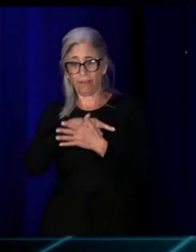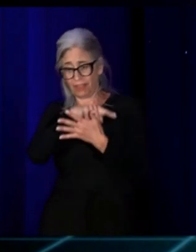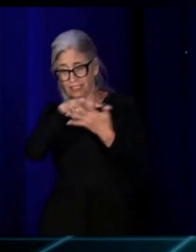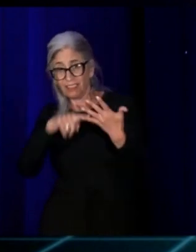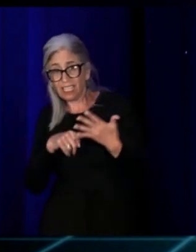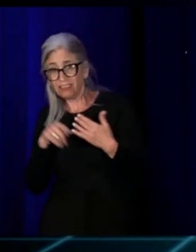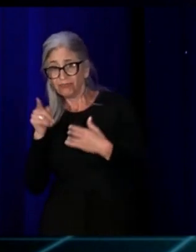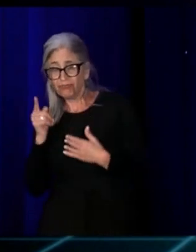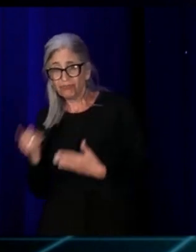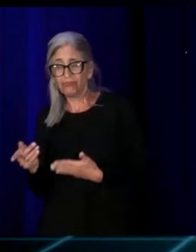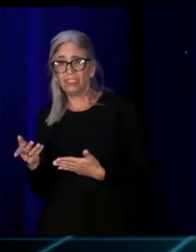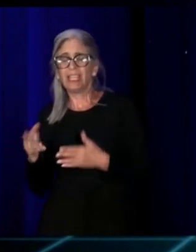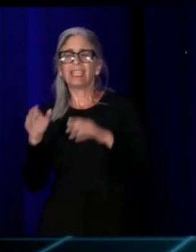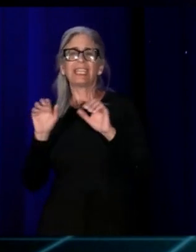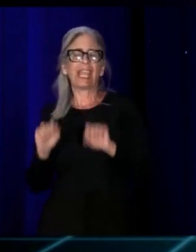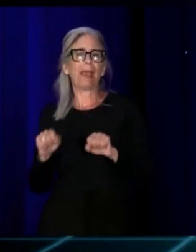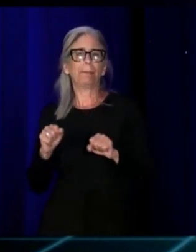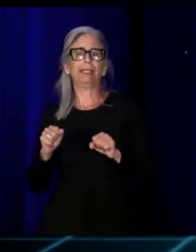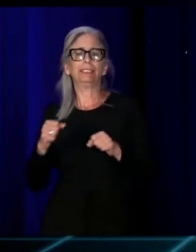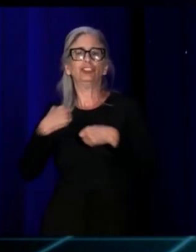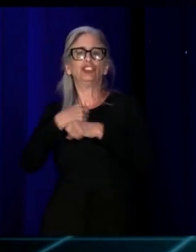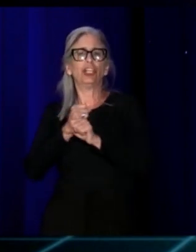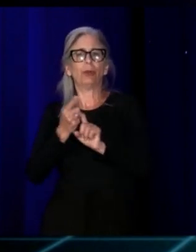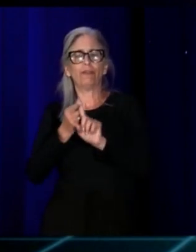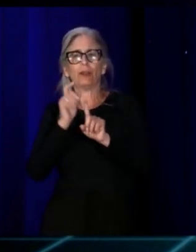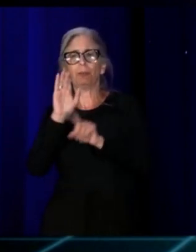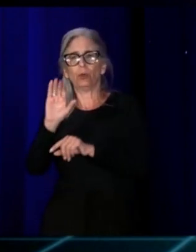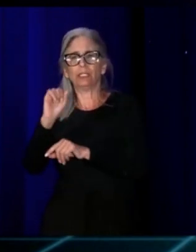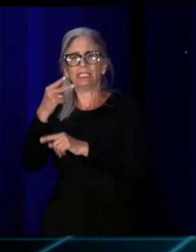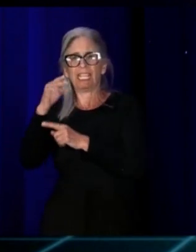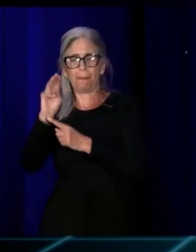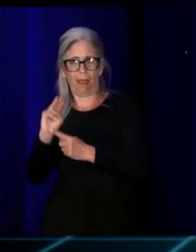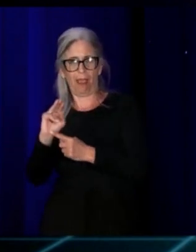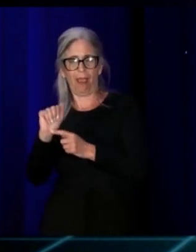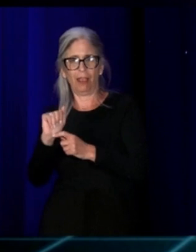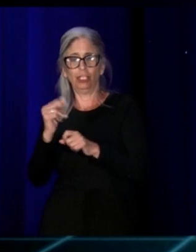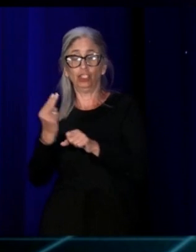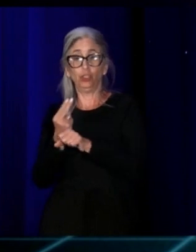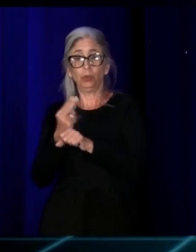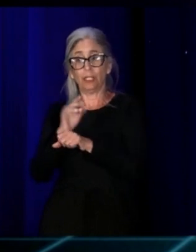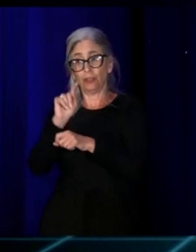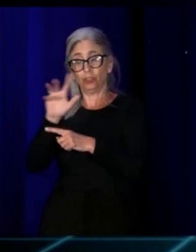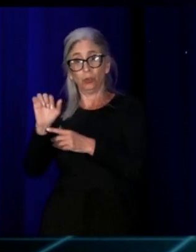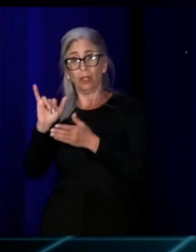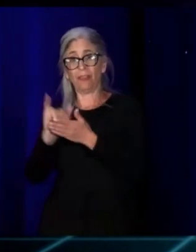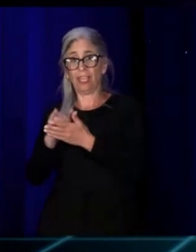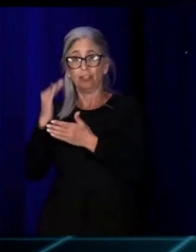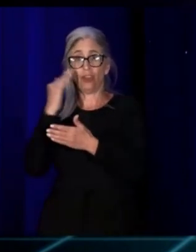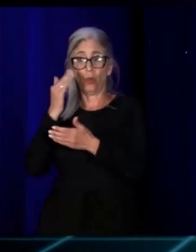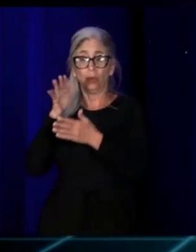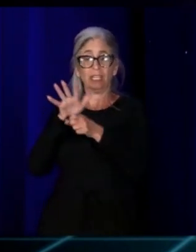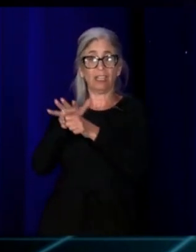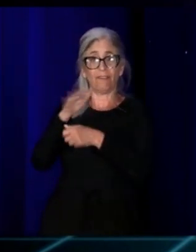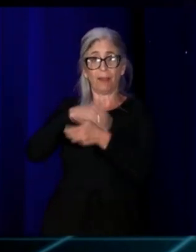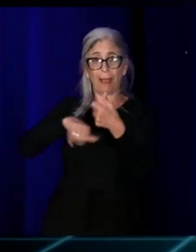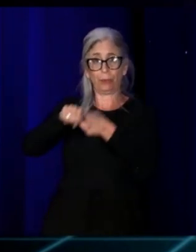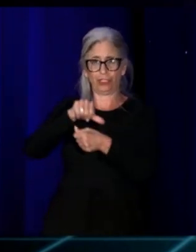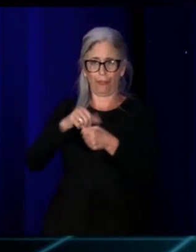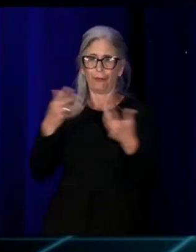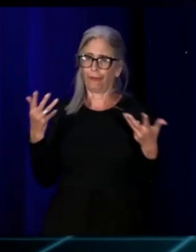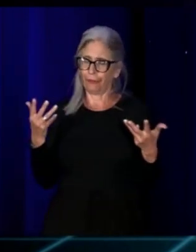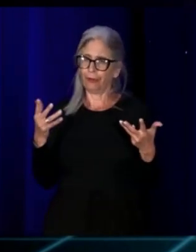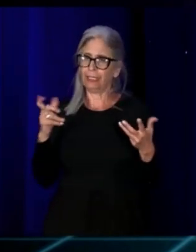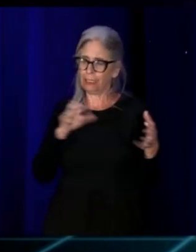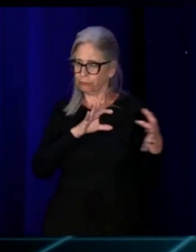things could be generated from your schema, provided you're using the tools that know enough about each other.